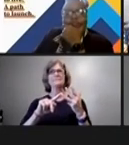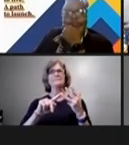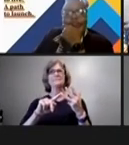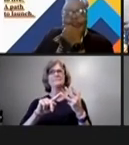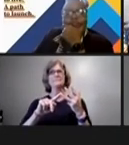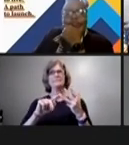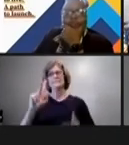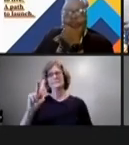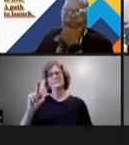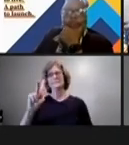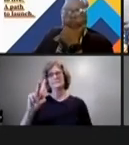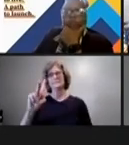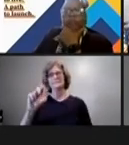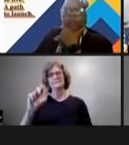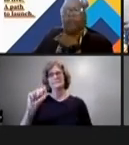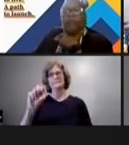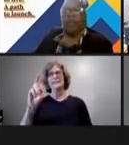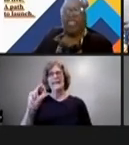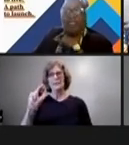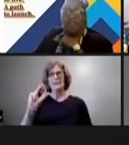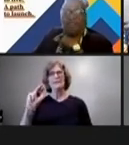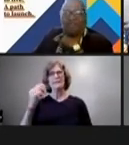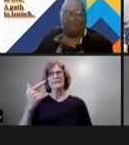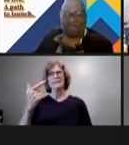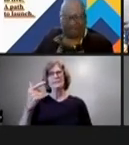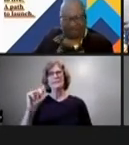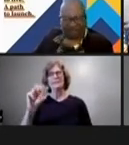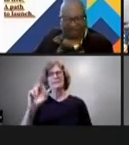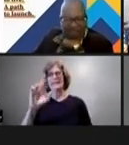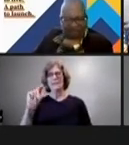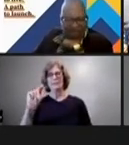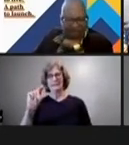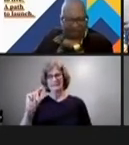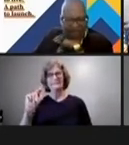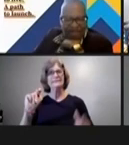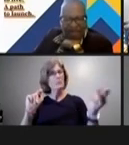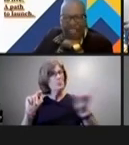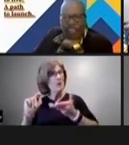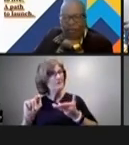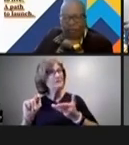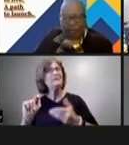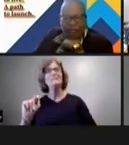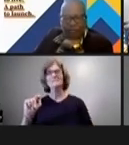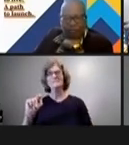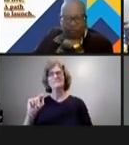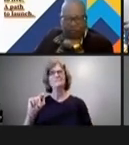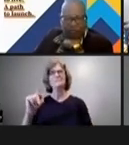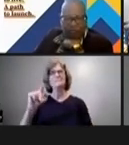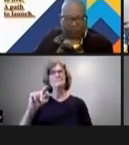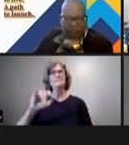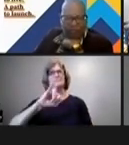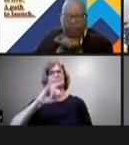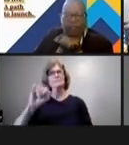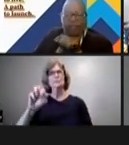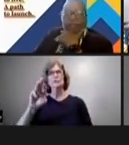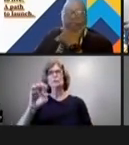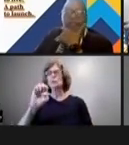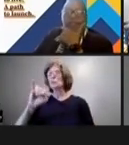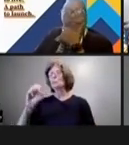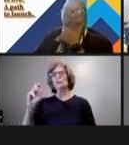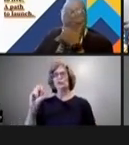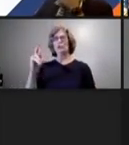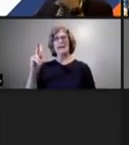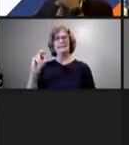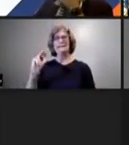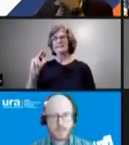Karen Garrett. I see Karen. Present. Welcome, Karen. Jerome Jackson was not able to join